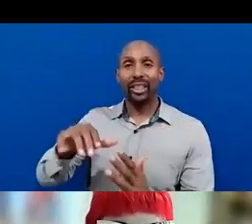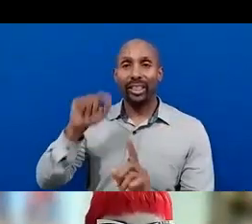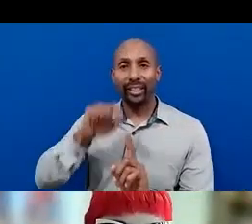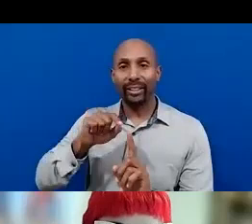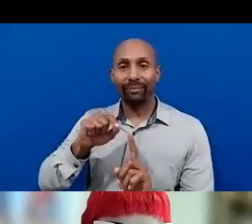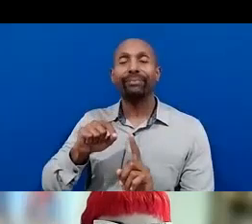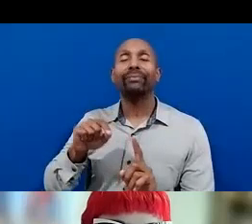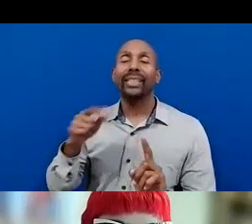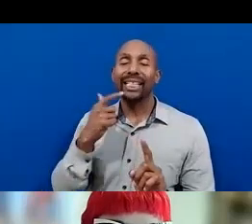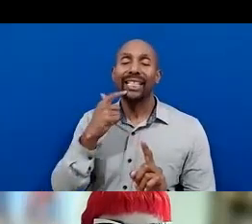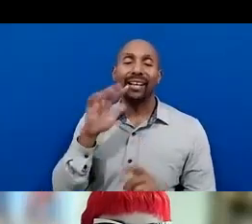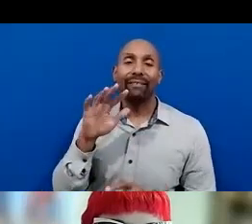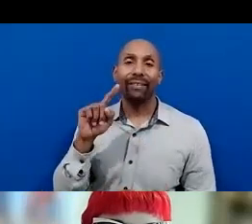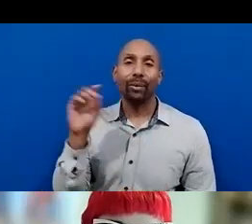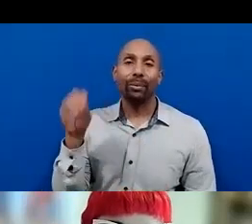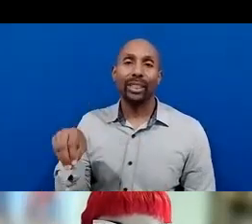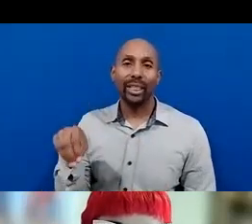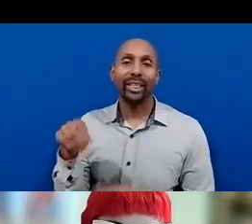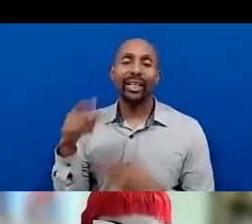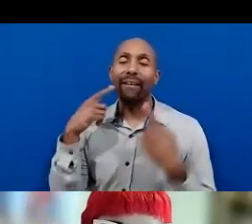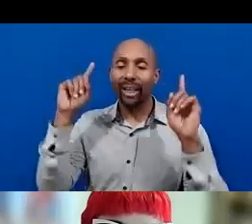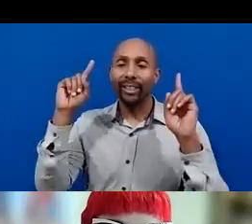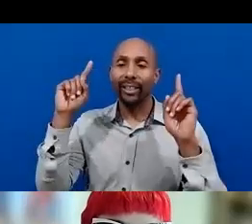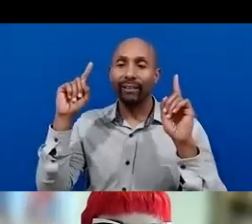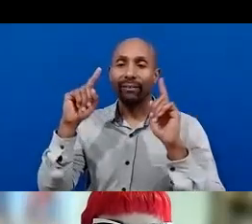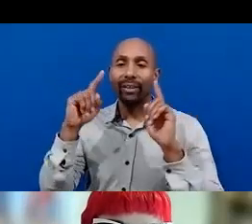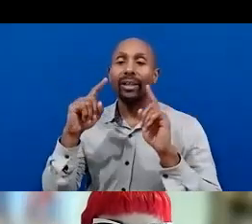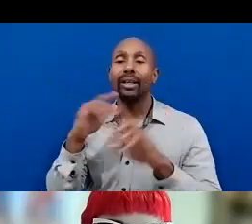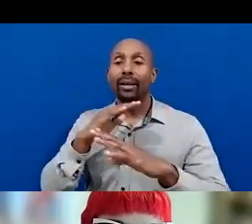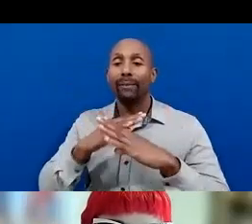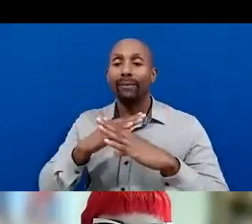51% effective at preventing